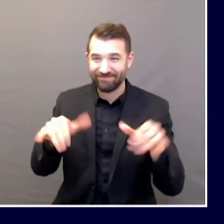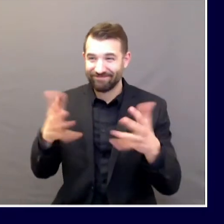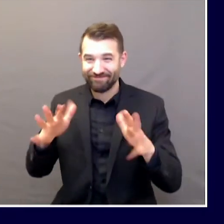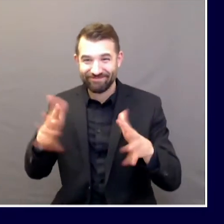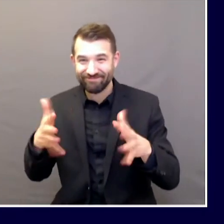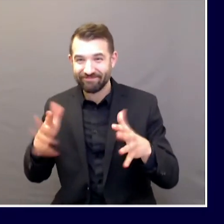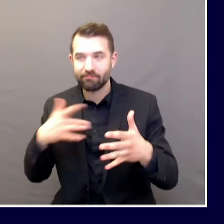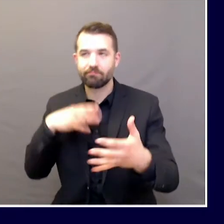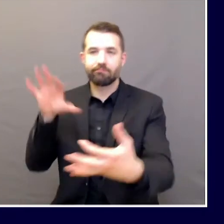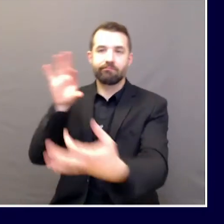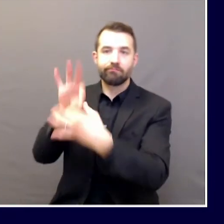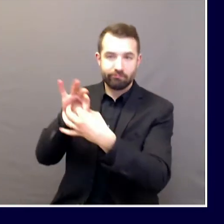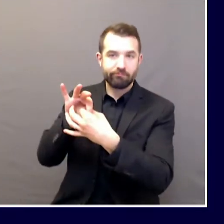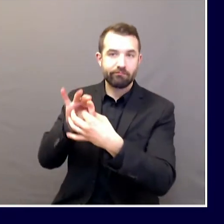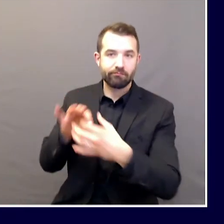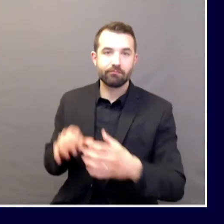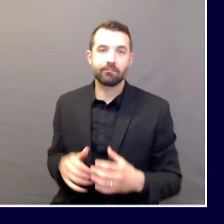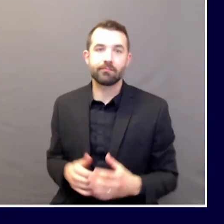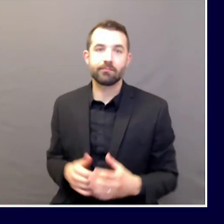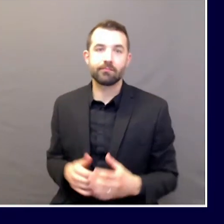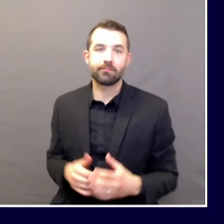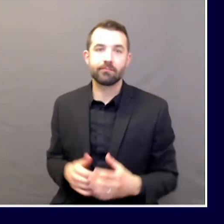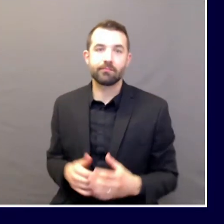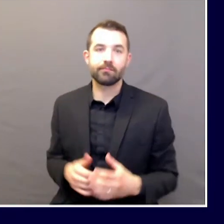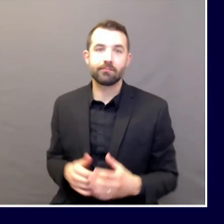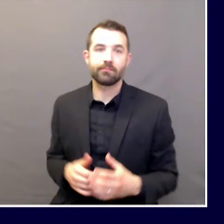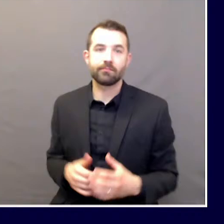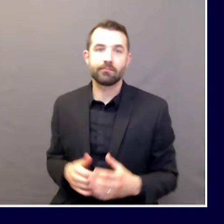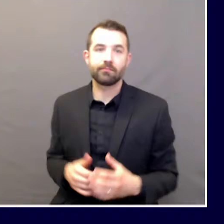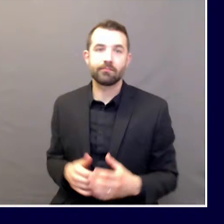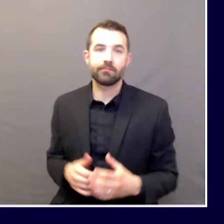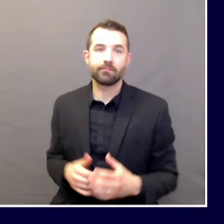like to come online that have no scheduling solution